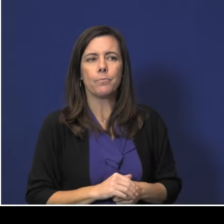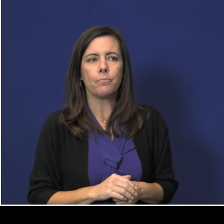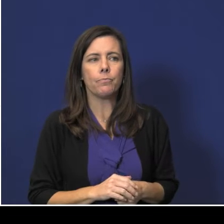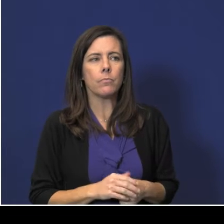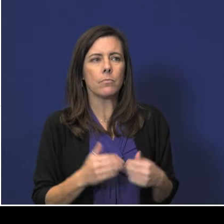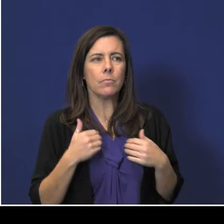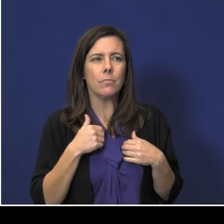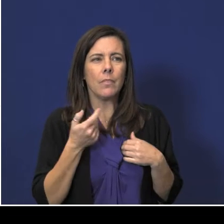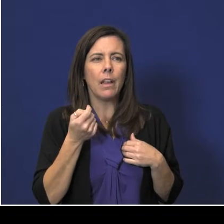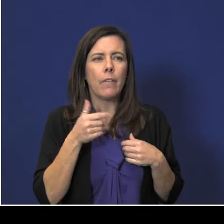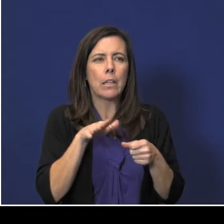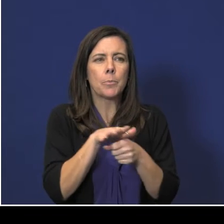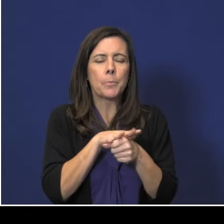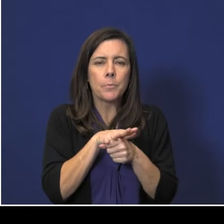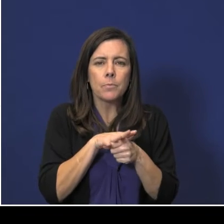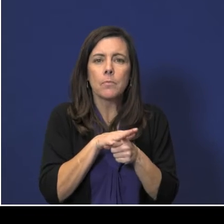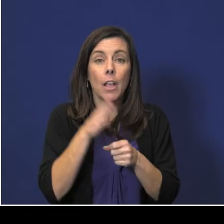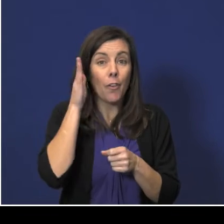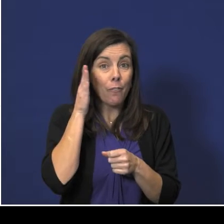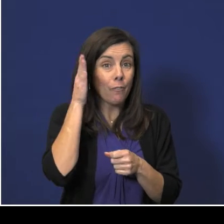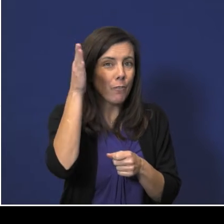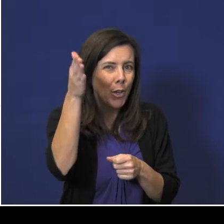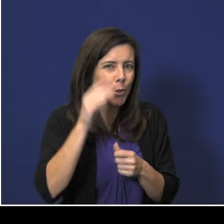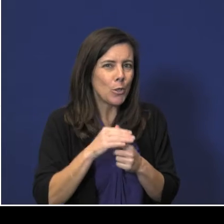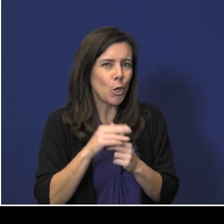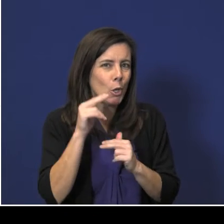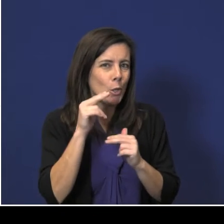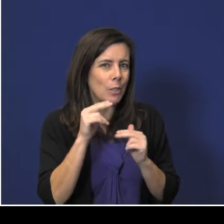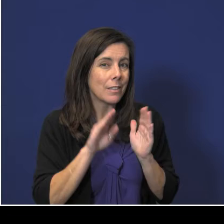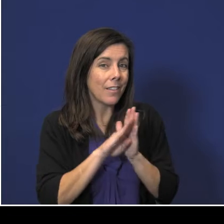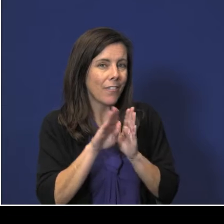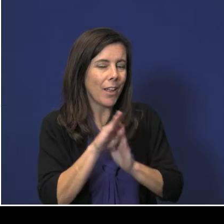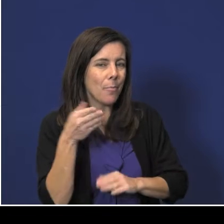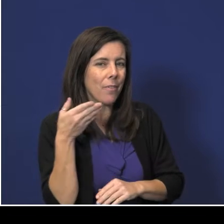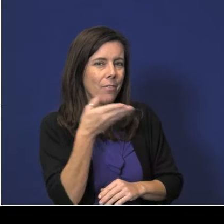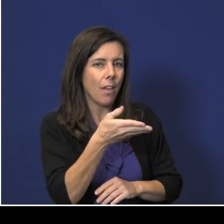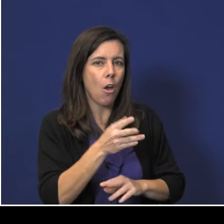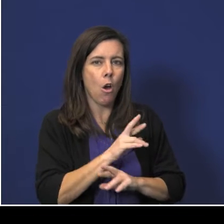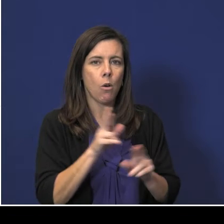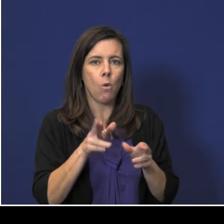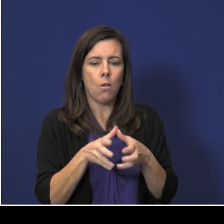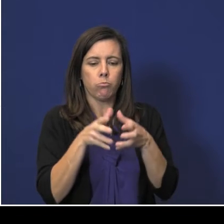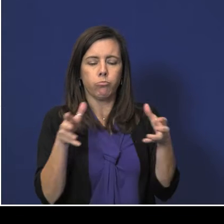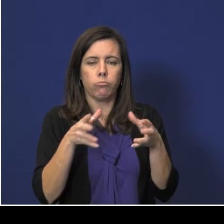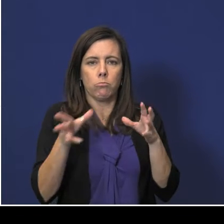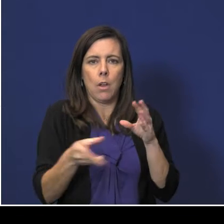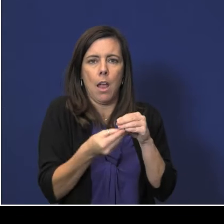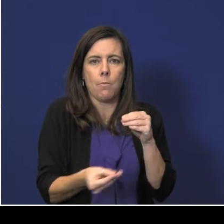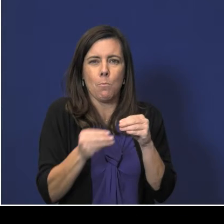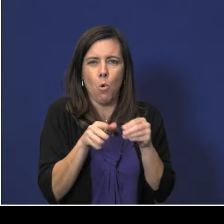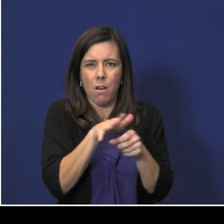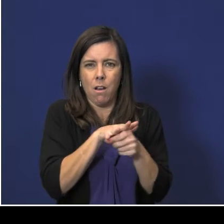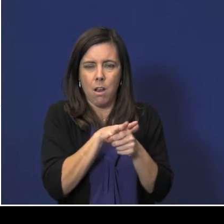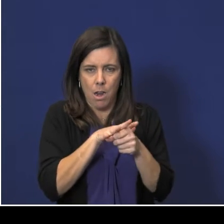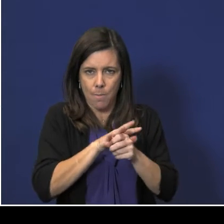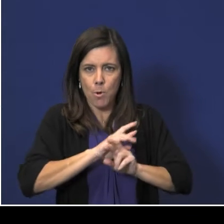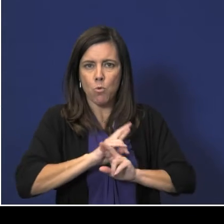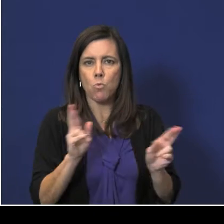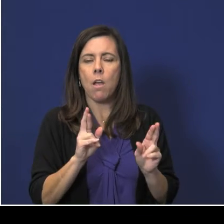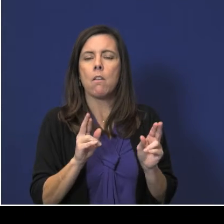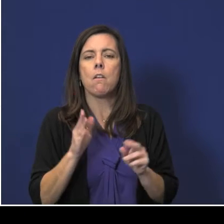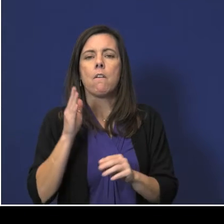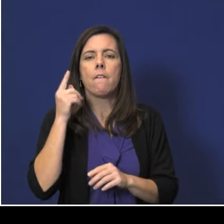little bit of future kind of development and kind of growth as well designed into the space, again, just to be ready again for